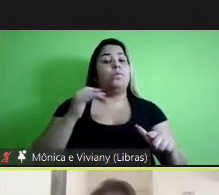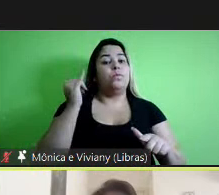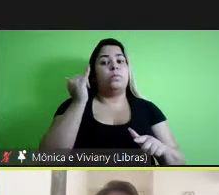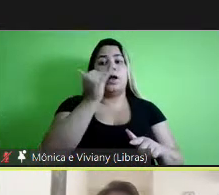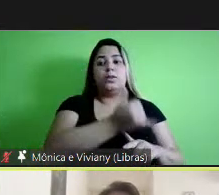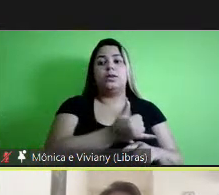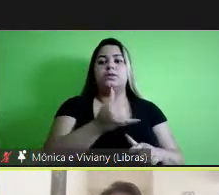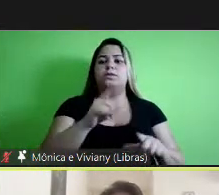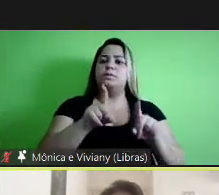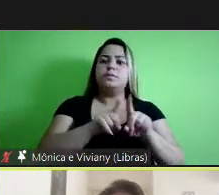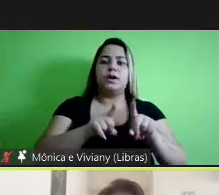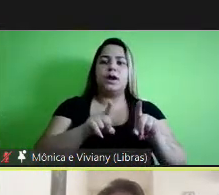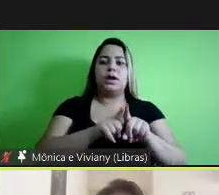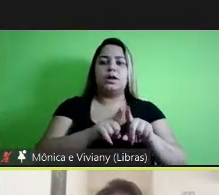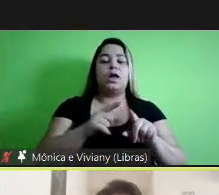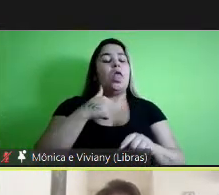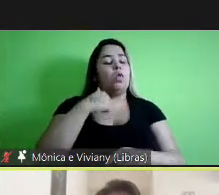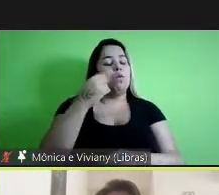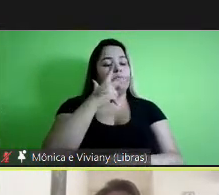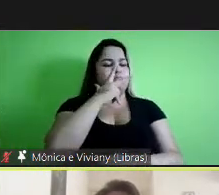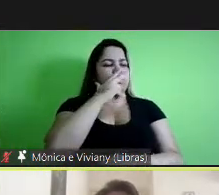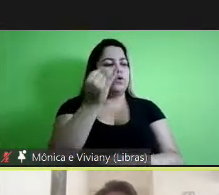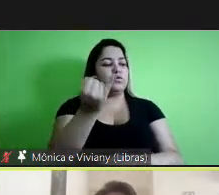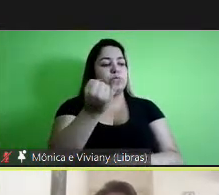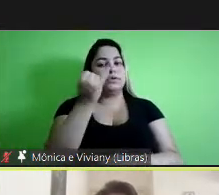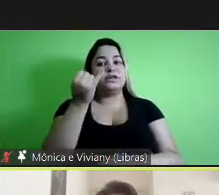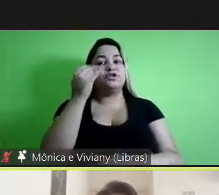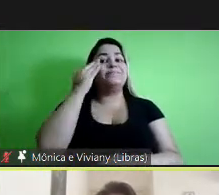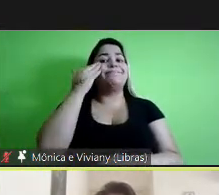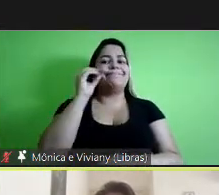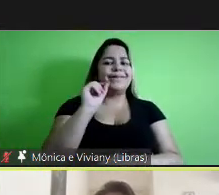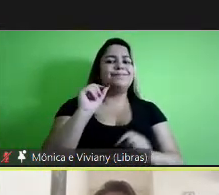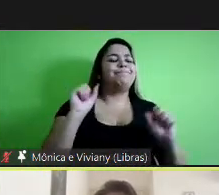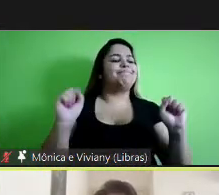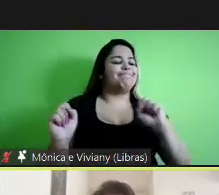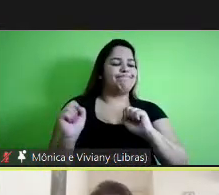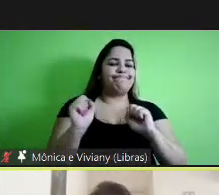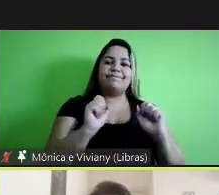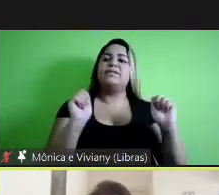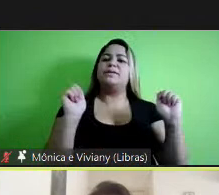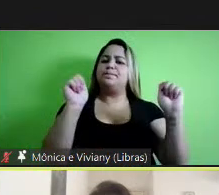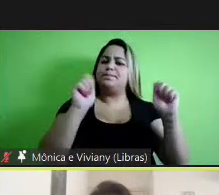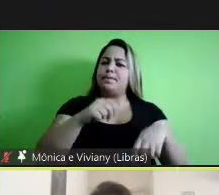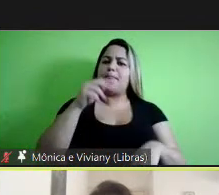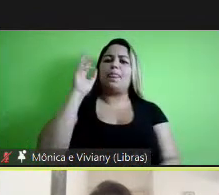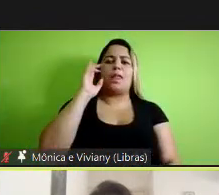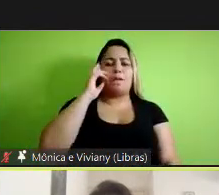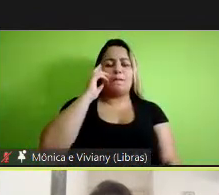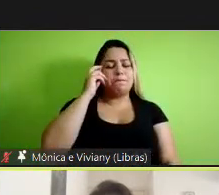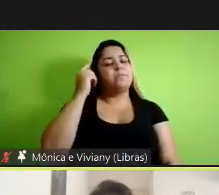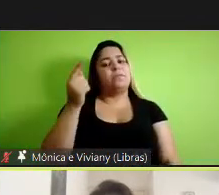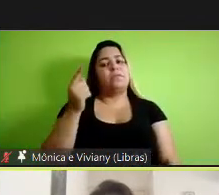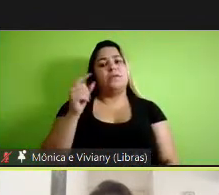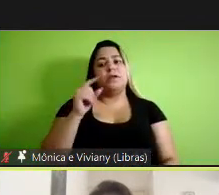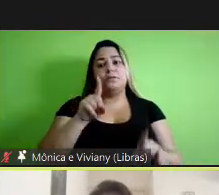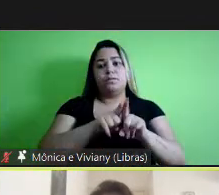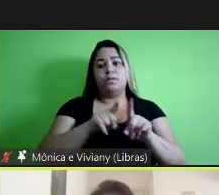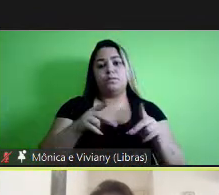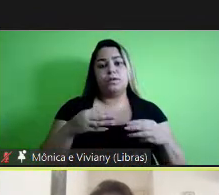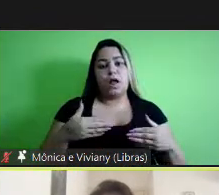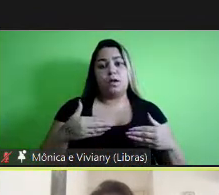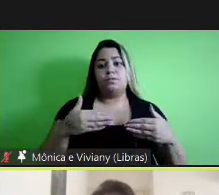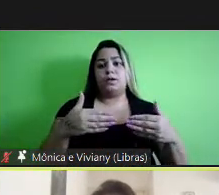can be part of the system. And it's important for us to understand that we have to